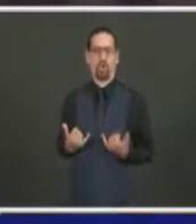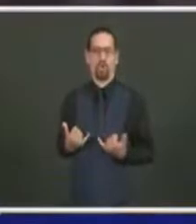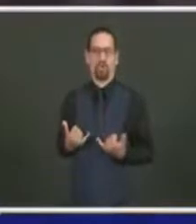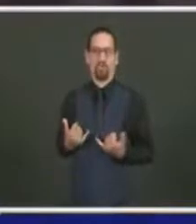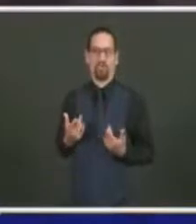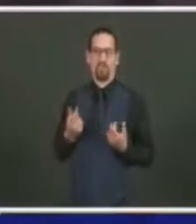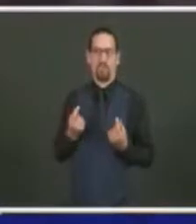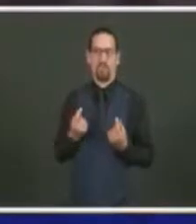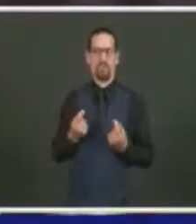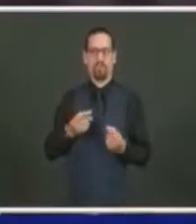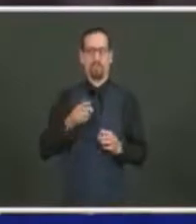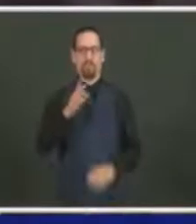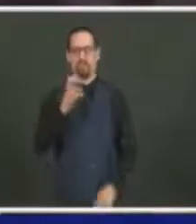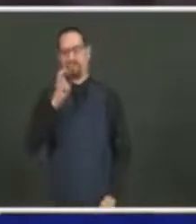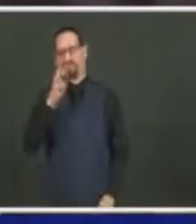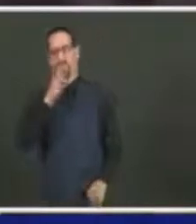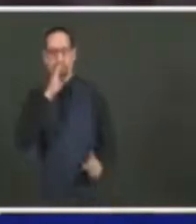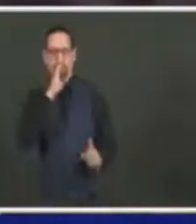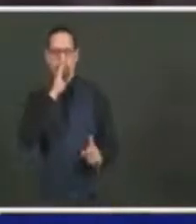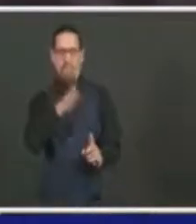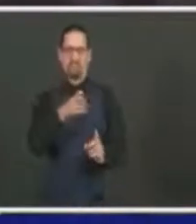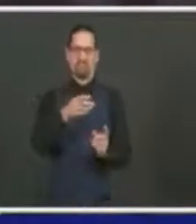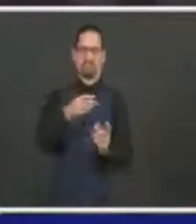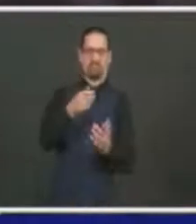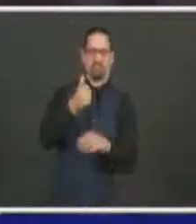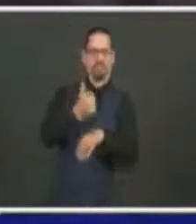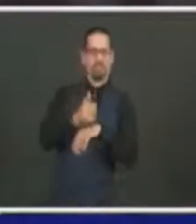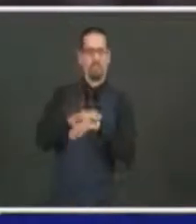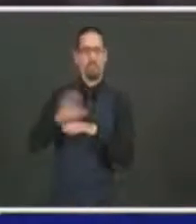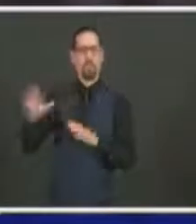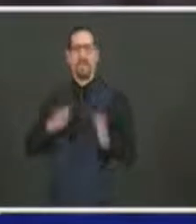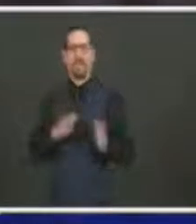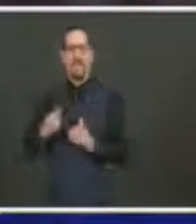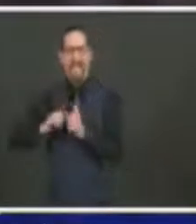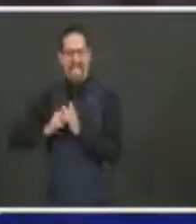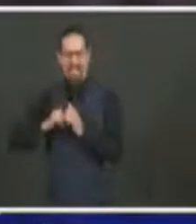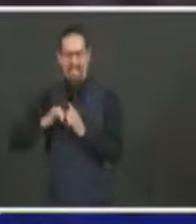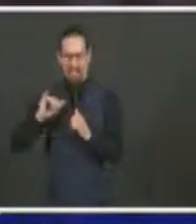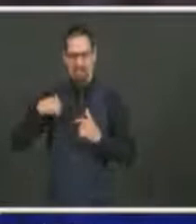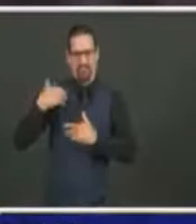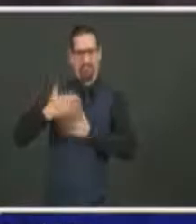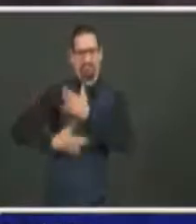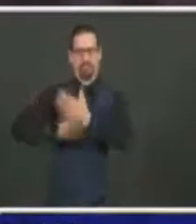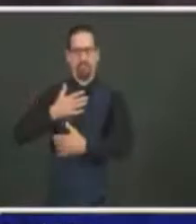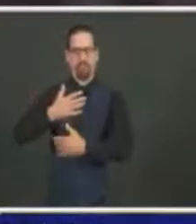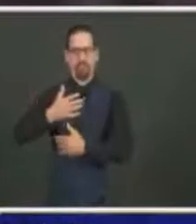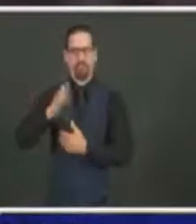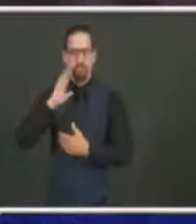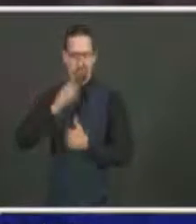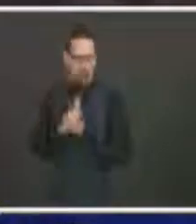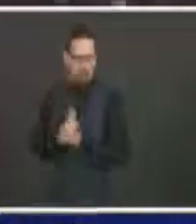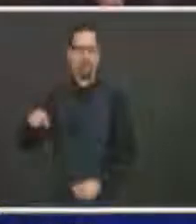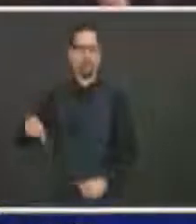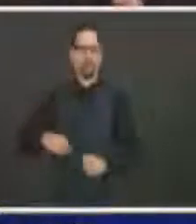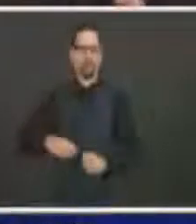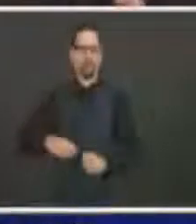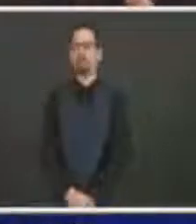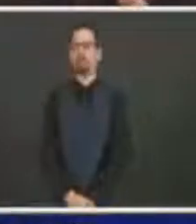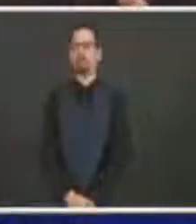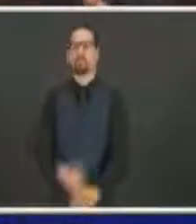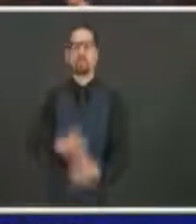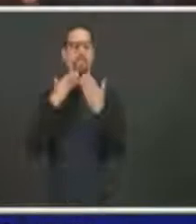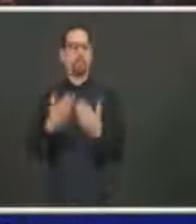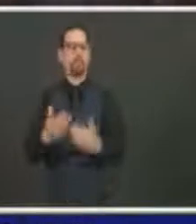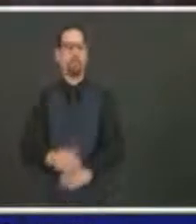mechanism. That's the framework that we continue to pursue. Yes, ma'am.